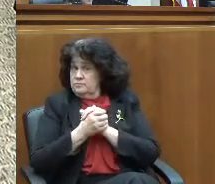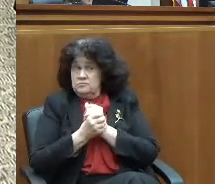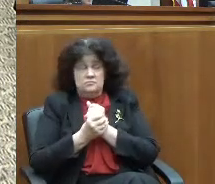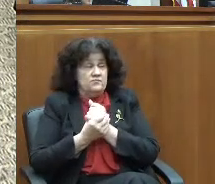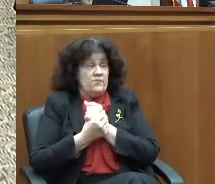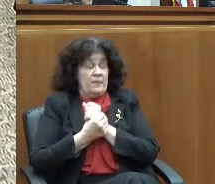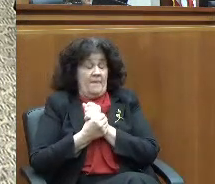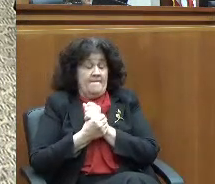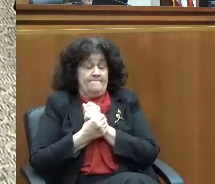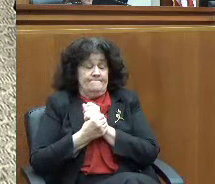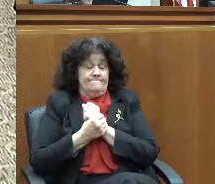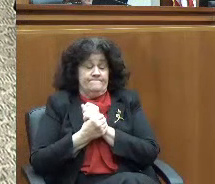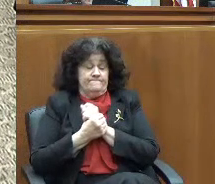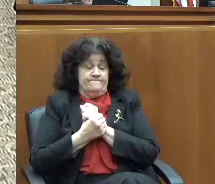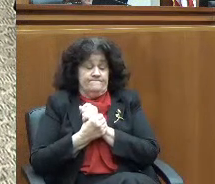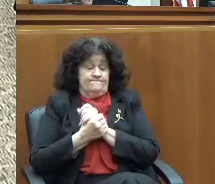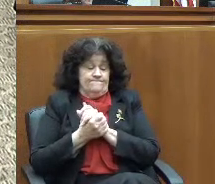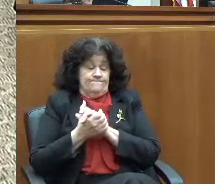Okay, go ahead.